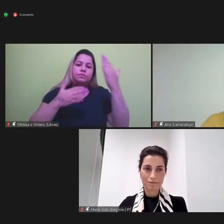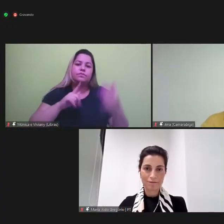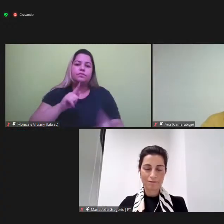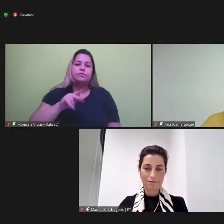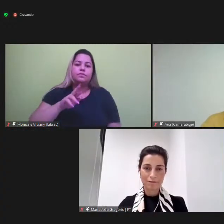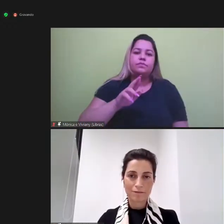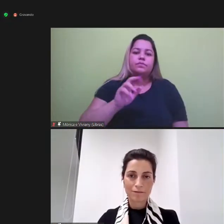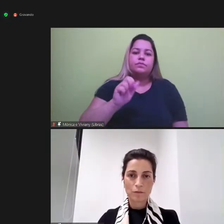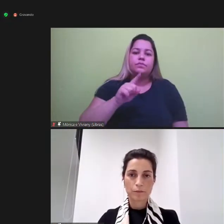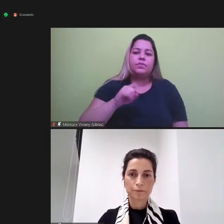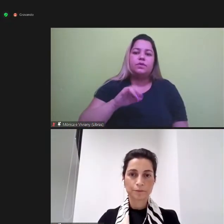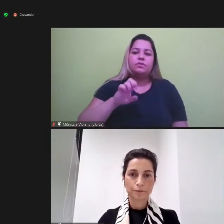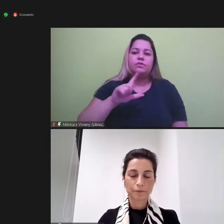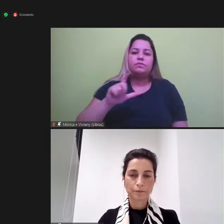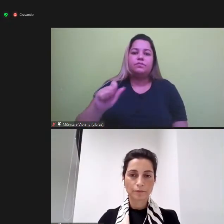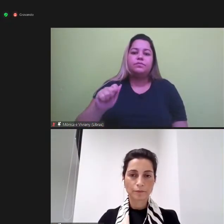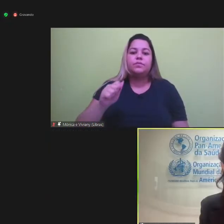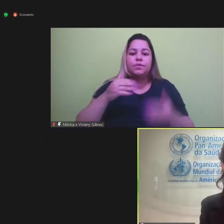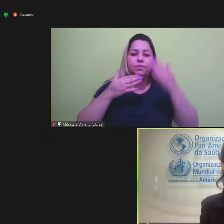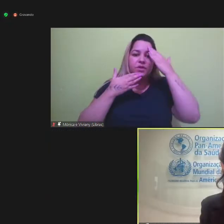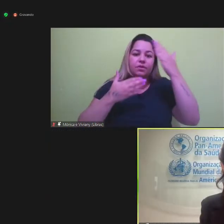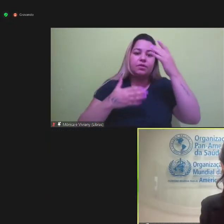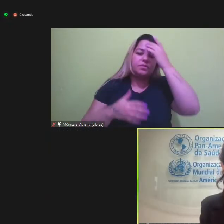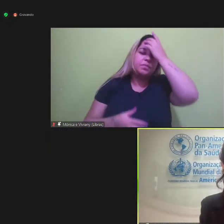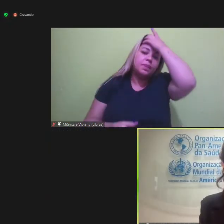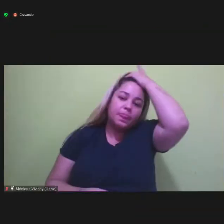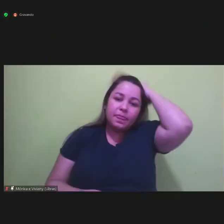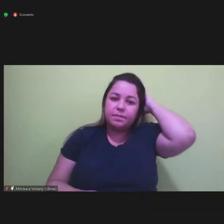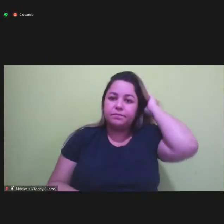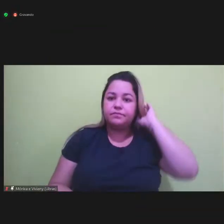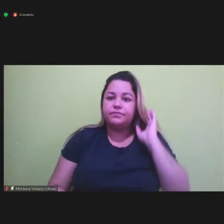you brought. Thank you very much, Graziella.